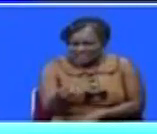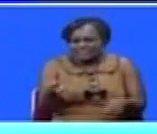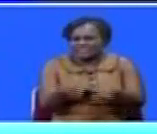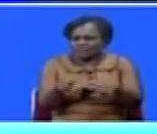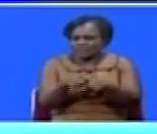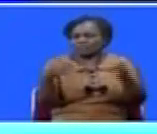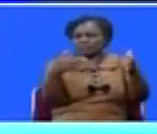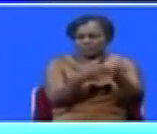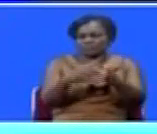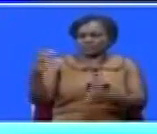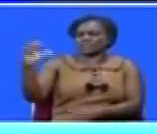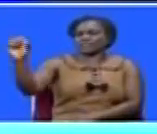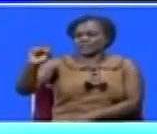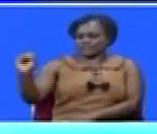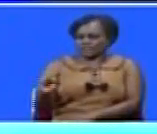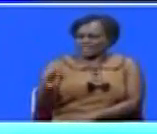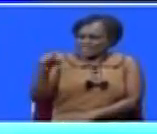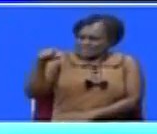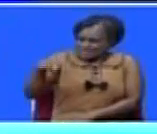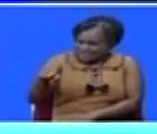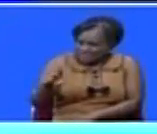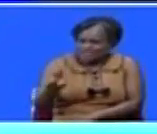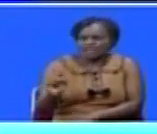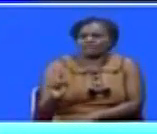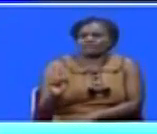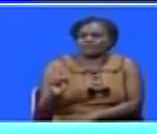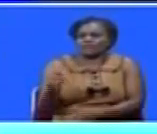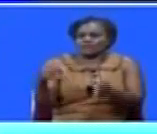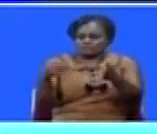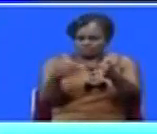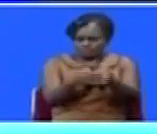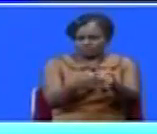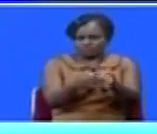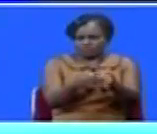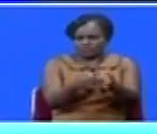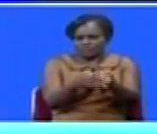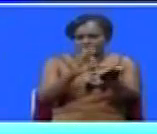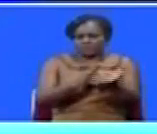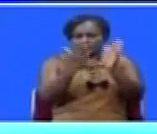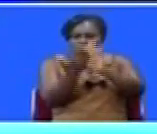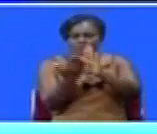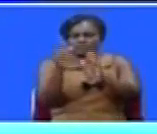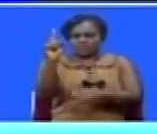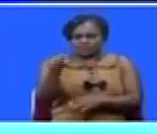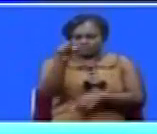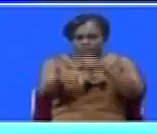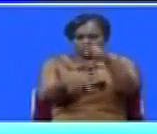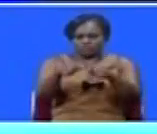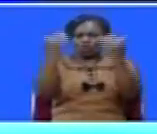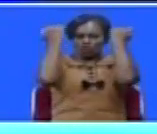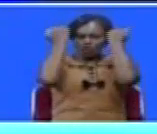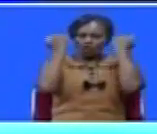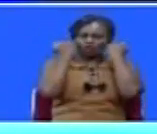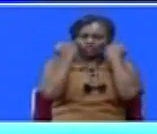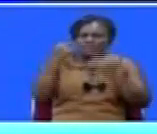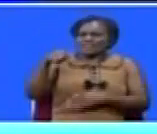suspended Cabinet Secretary who herself has been suspended and is facing charges in a court of law.